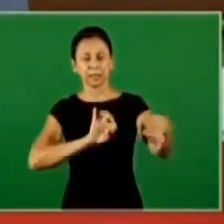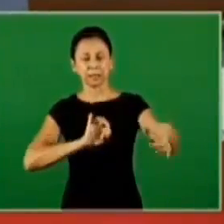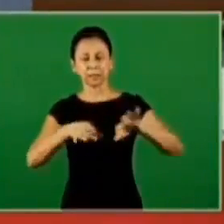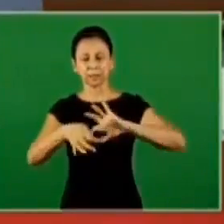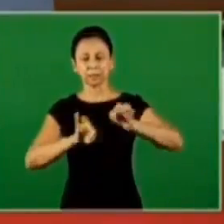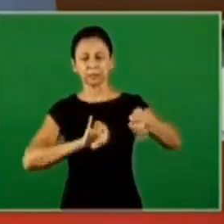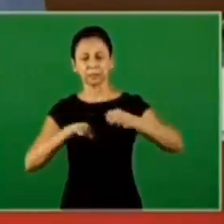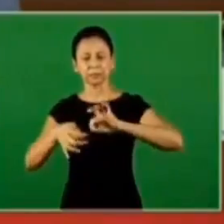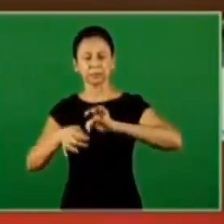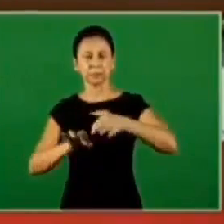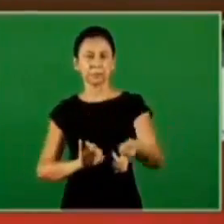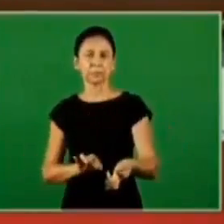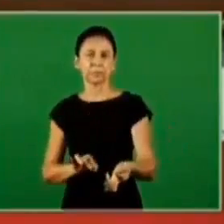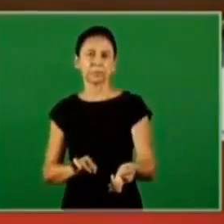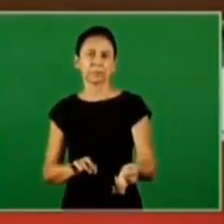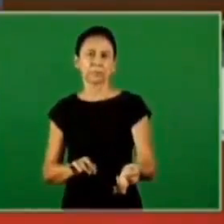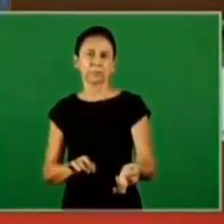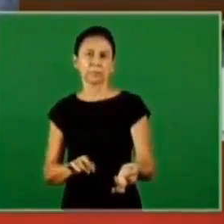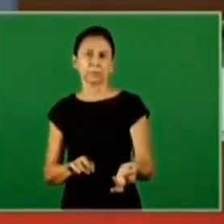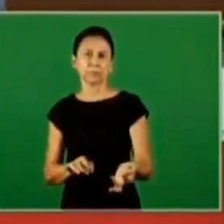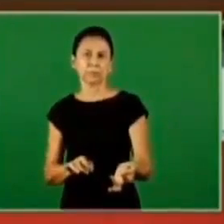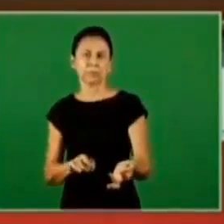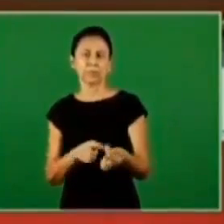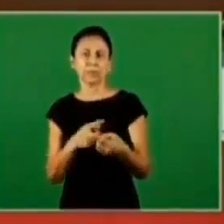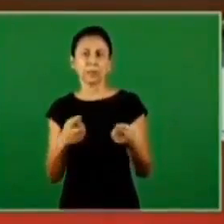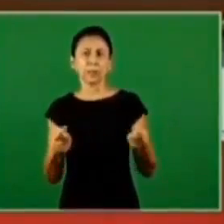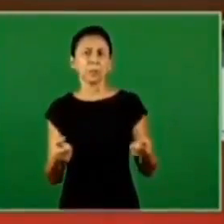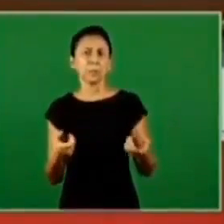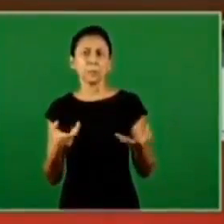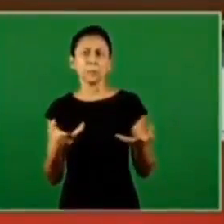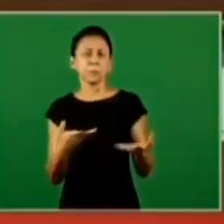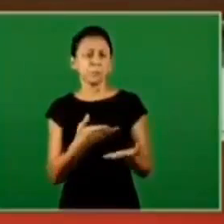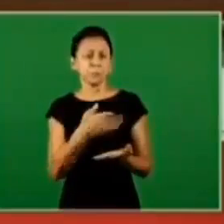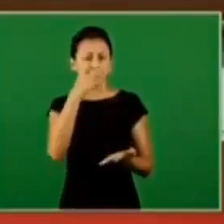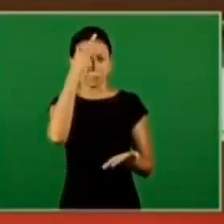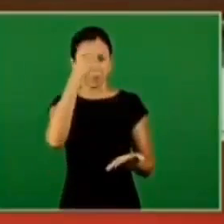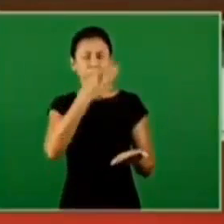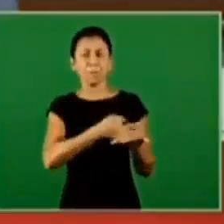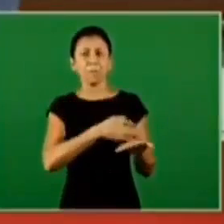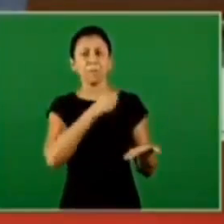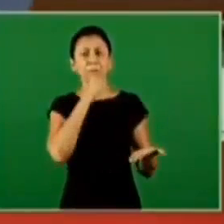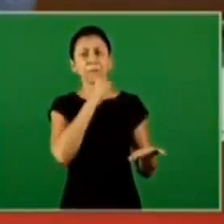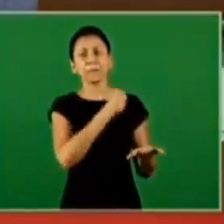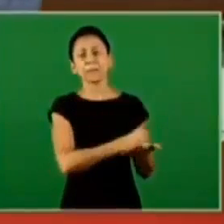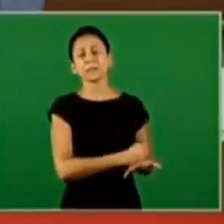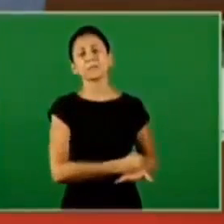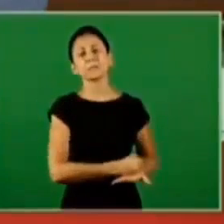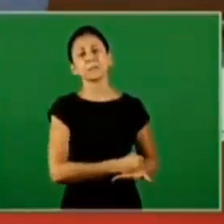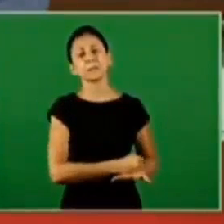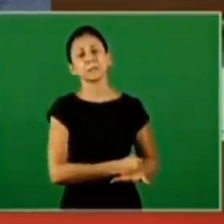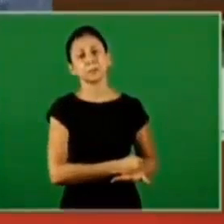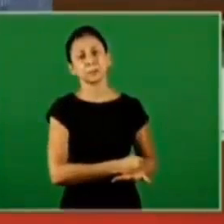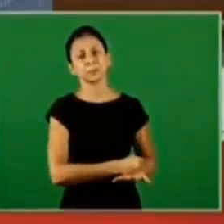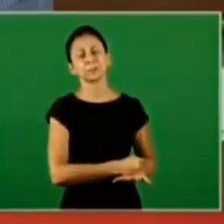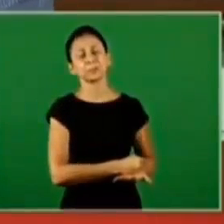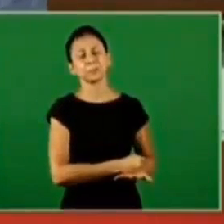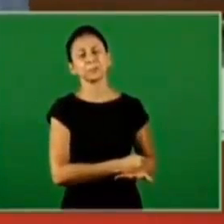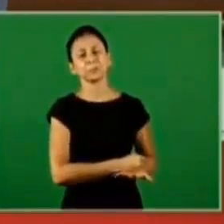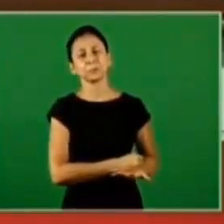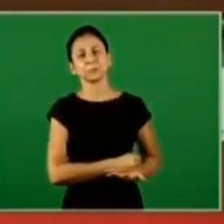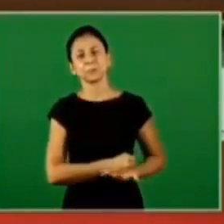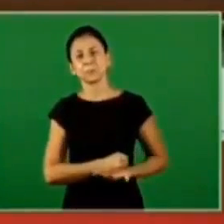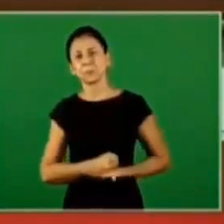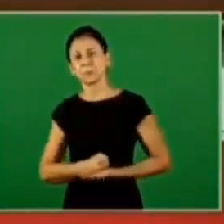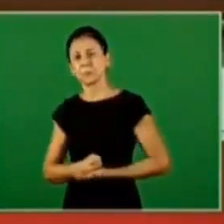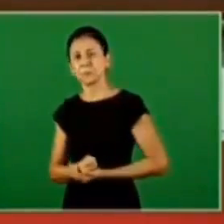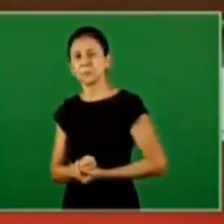I was given 3 books. I'm going to rip them up because they were attached to a faith in the Old Testament.